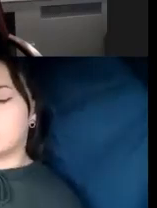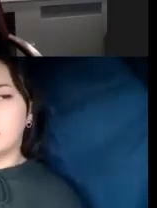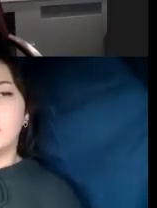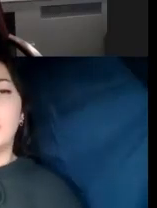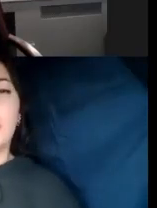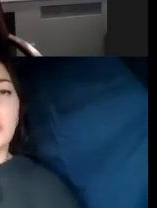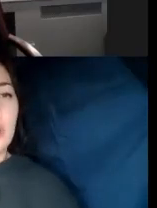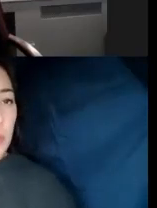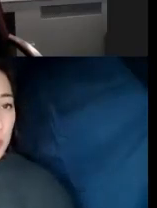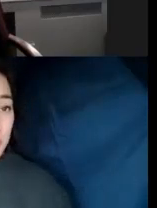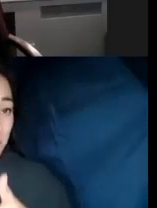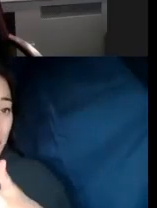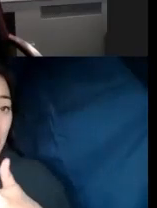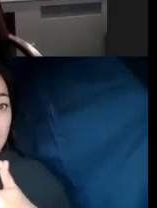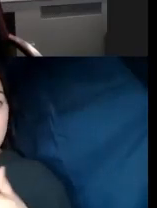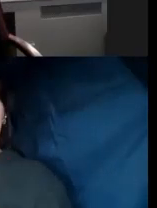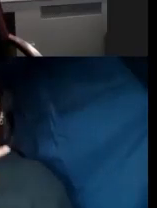in.